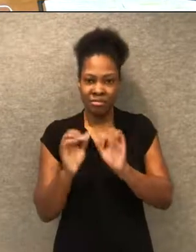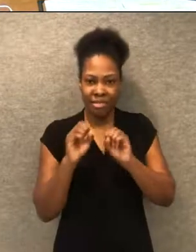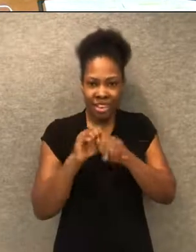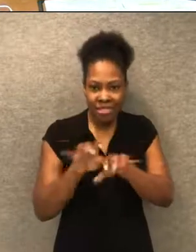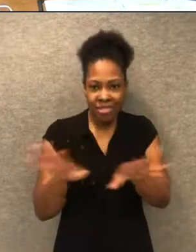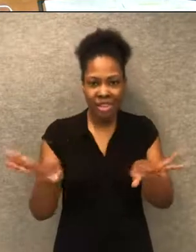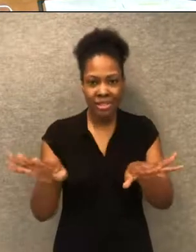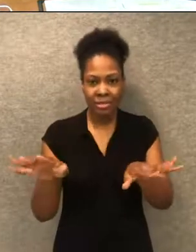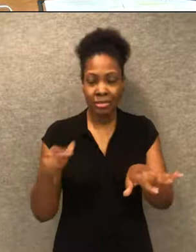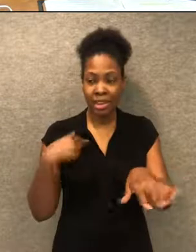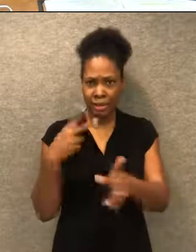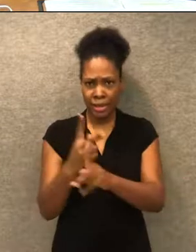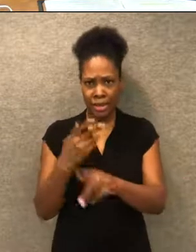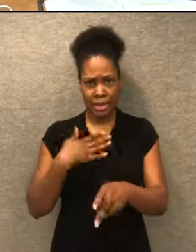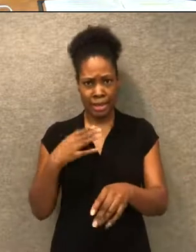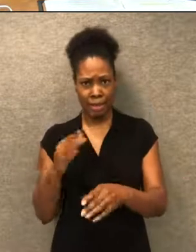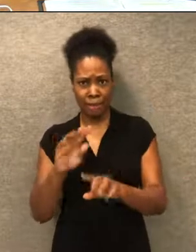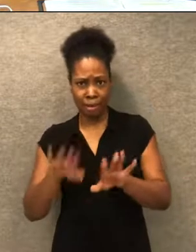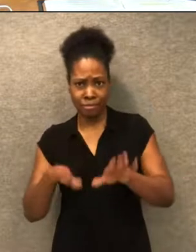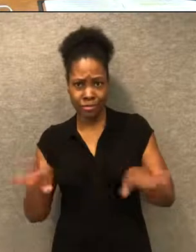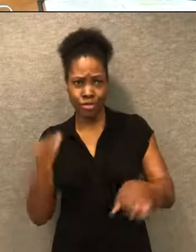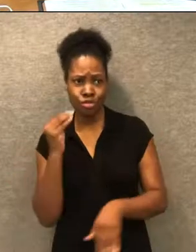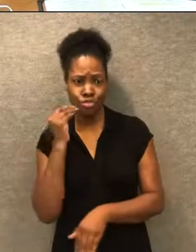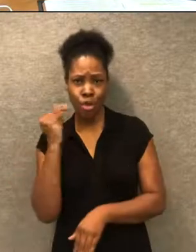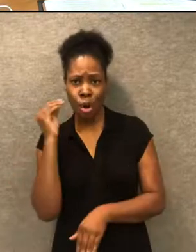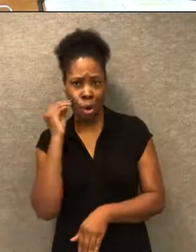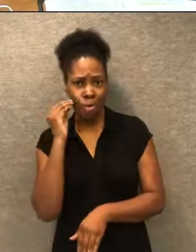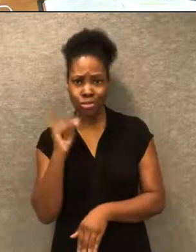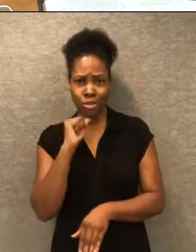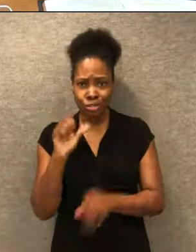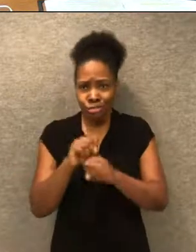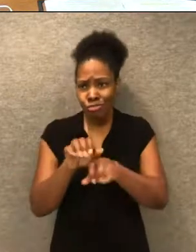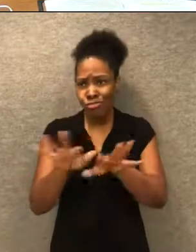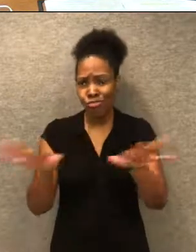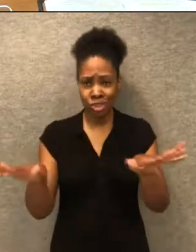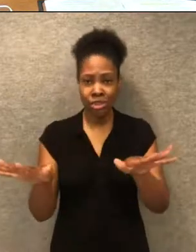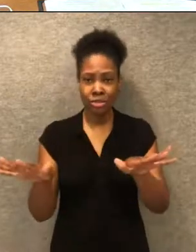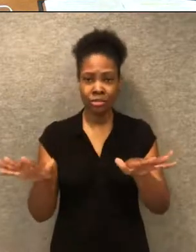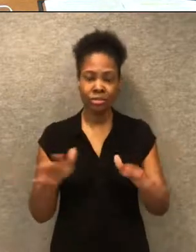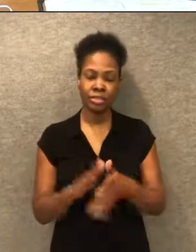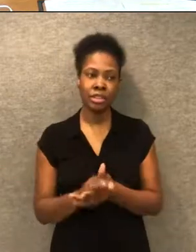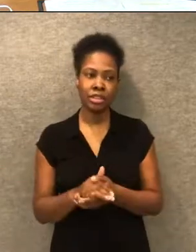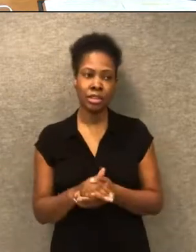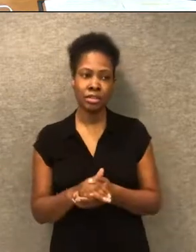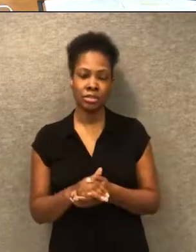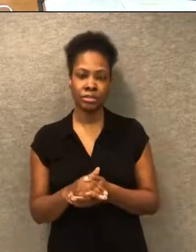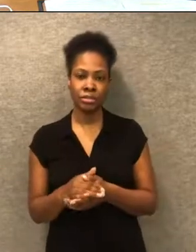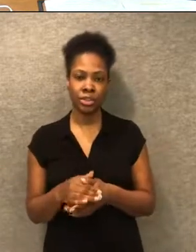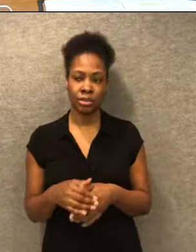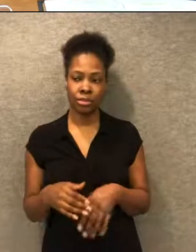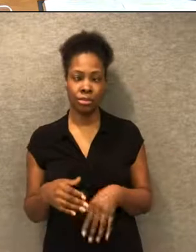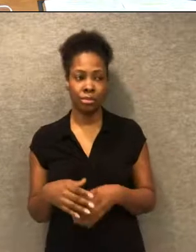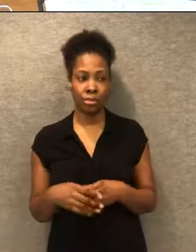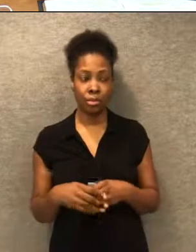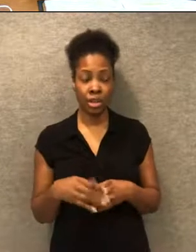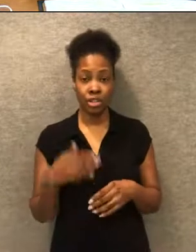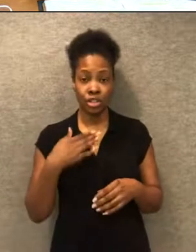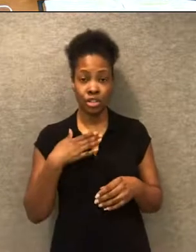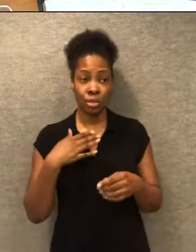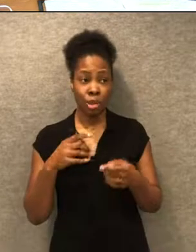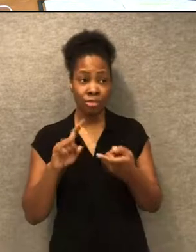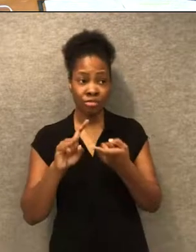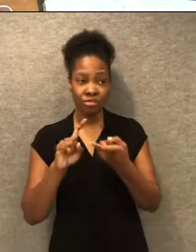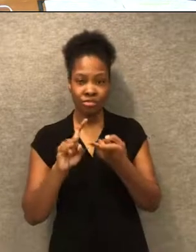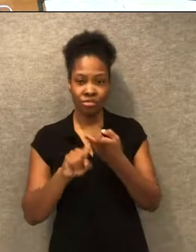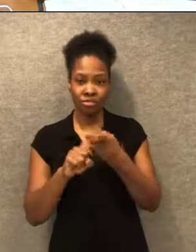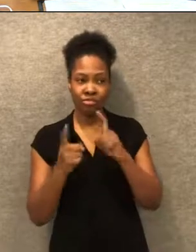from this. So that anxiety alone, and that would have kind of brought us into the segue of my good friend, Councilman Mustafa